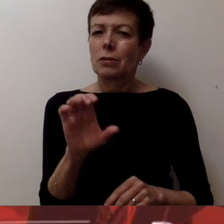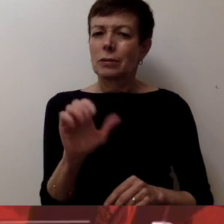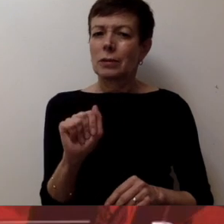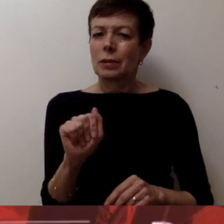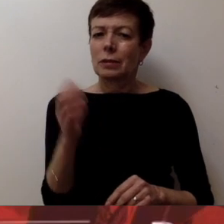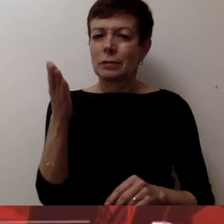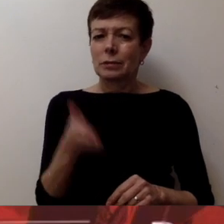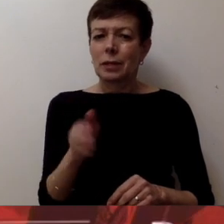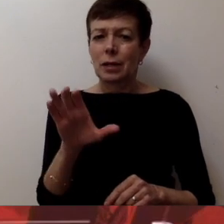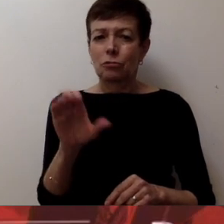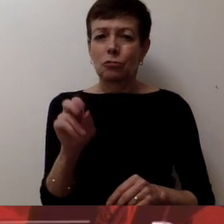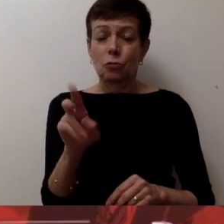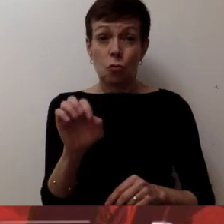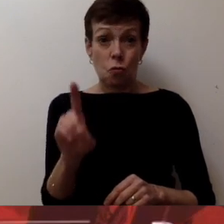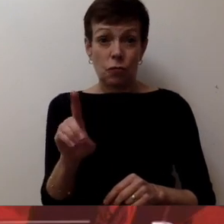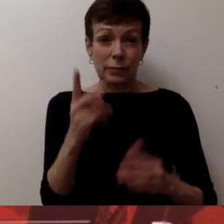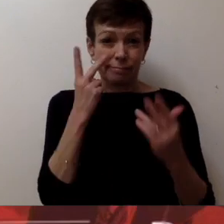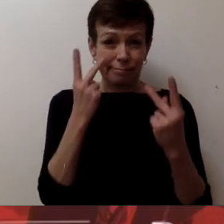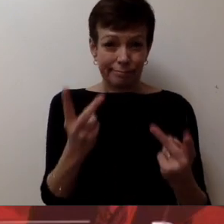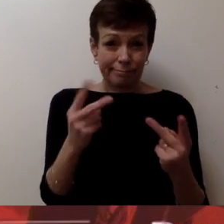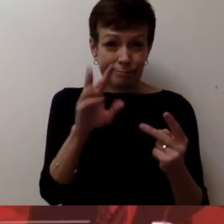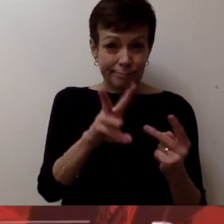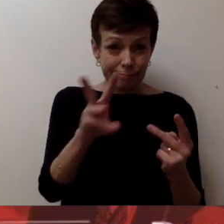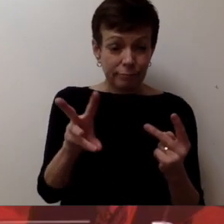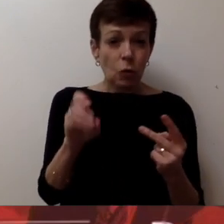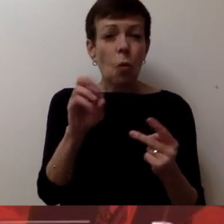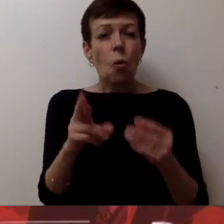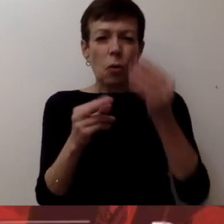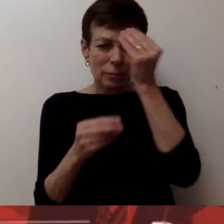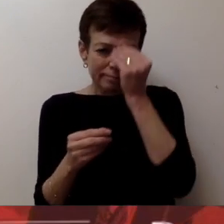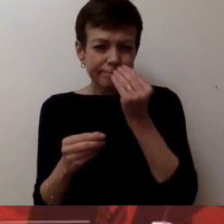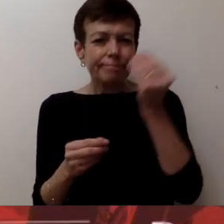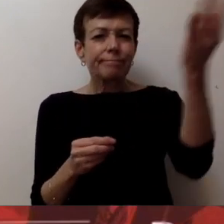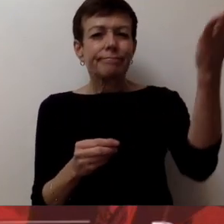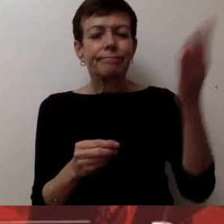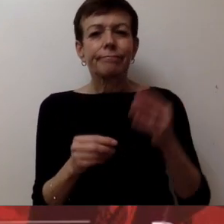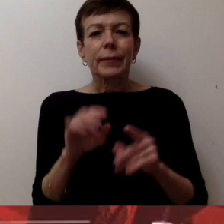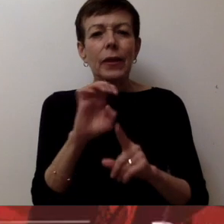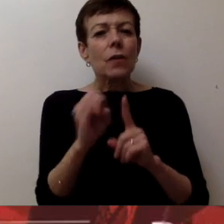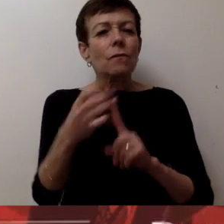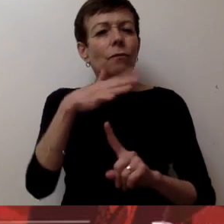ahs.ca/COVID or to report their concerns to that Environmental Public Health